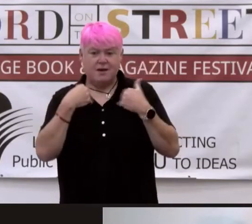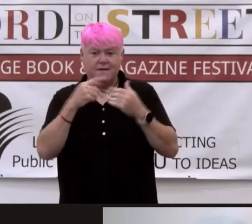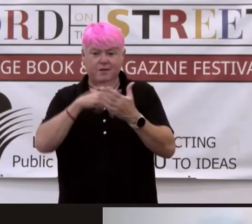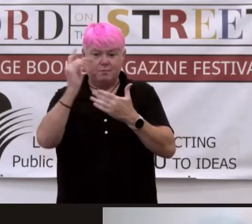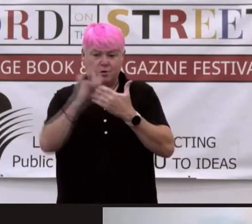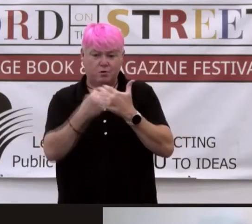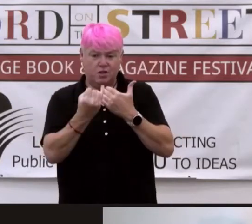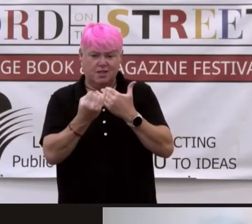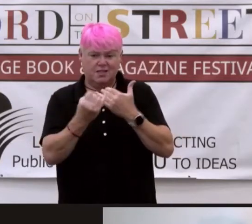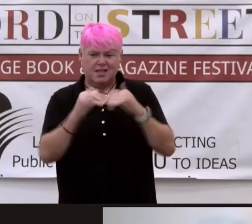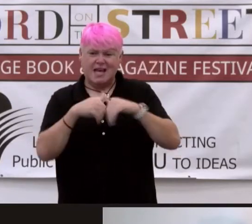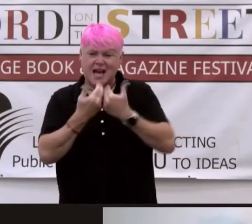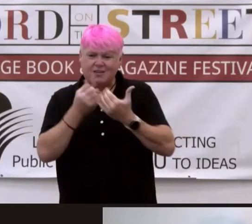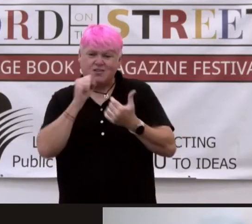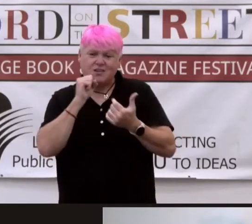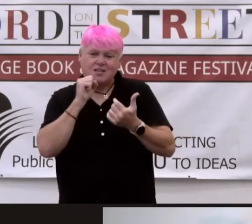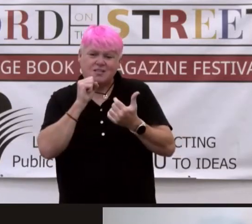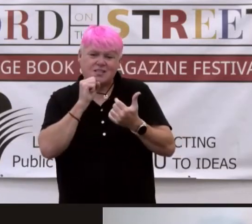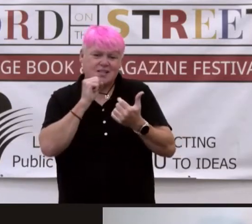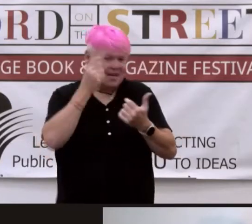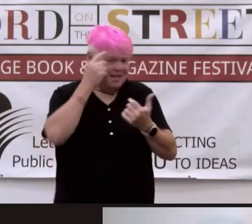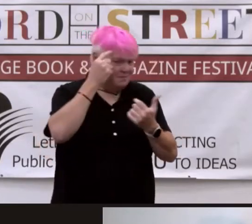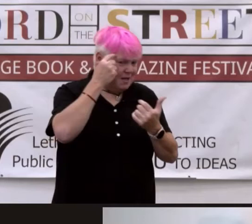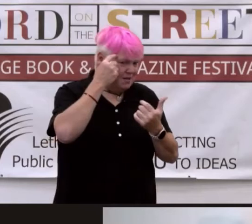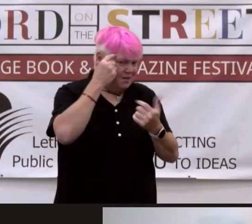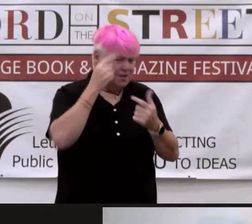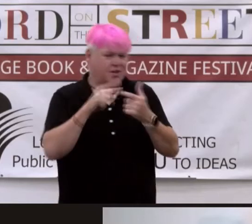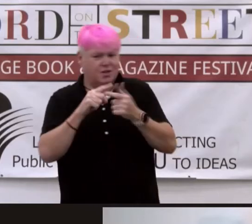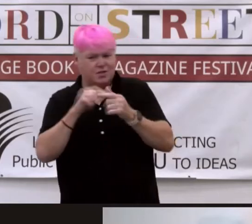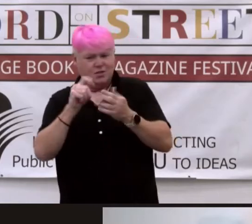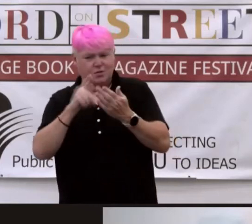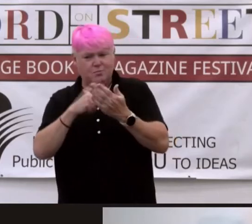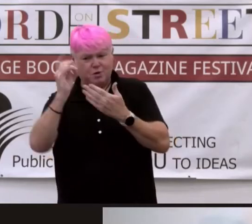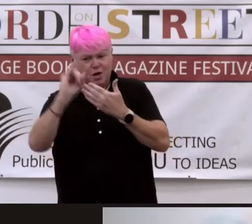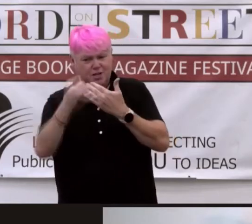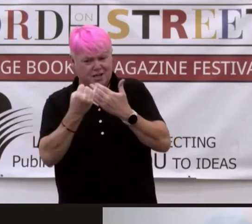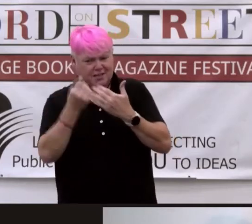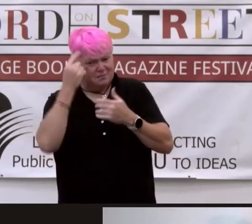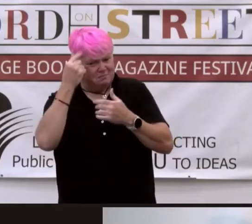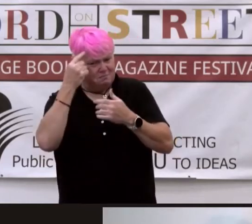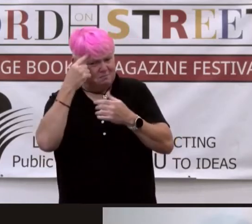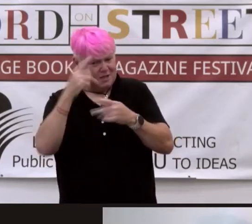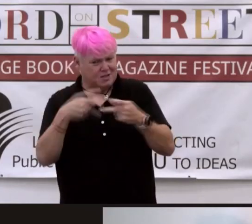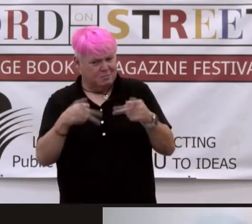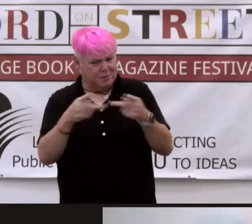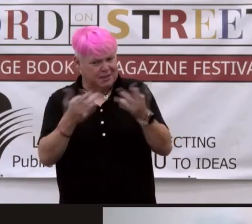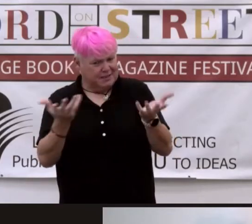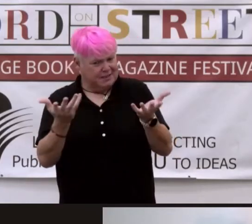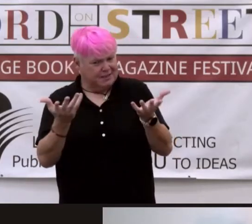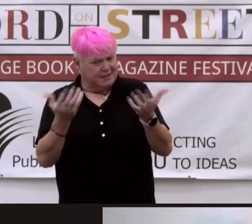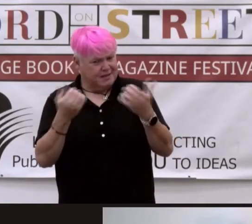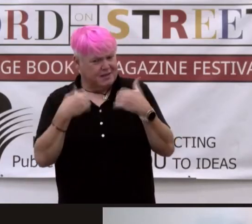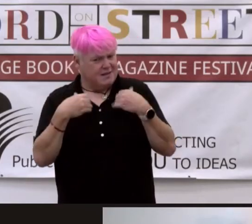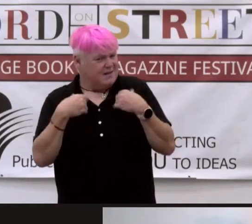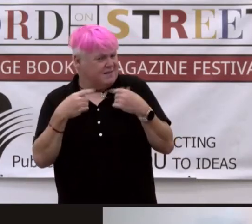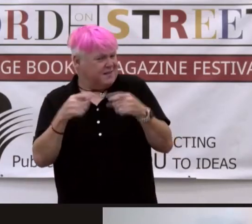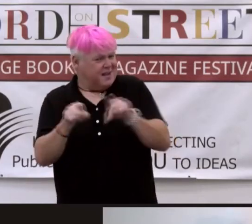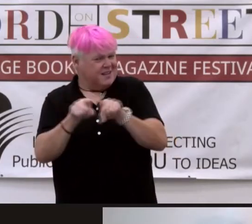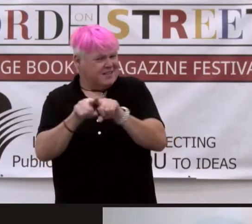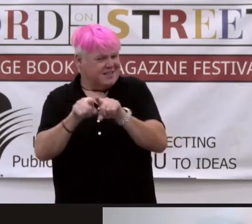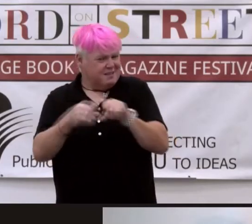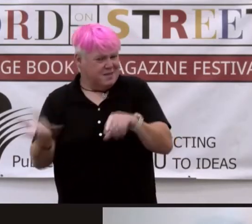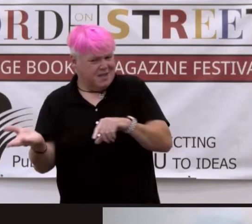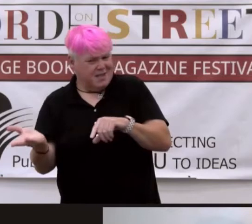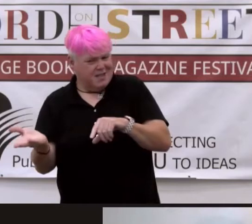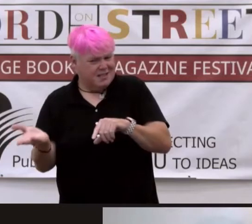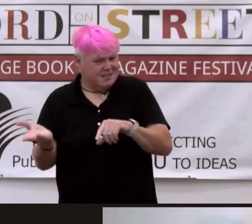get from Sadie's mental place to the project's mental place for writing? Because and they mentioned that they have similar elements, so I think there's very much an element